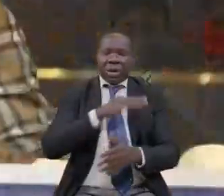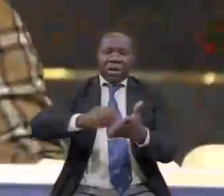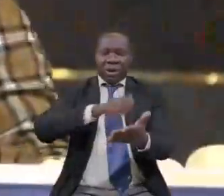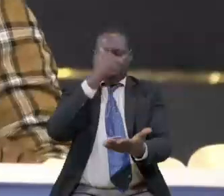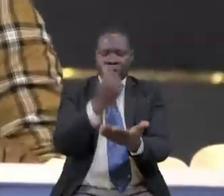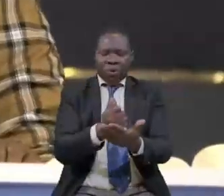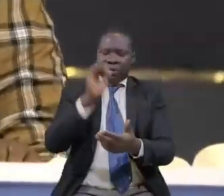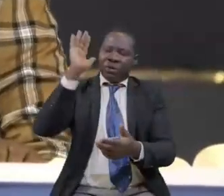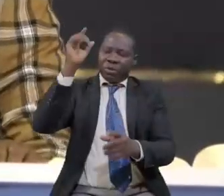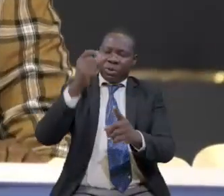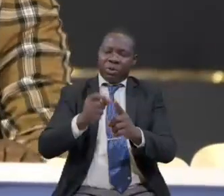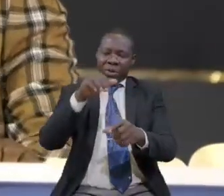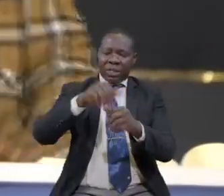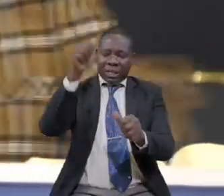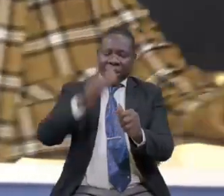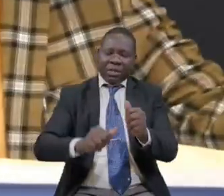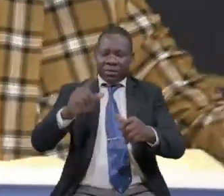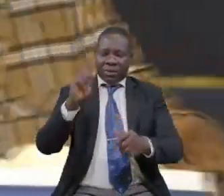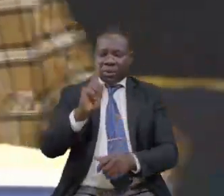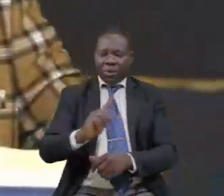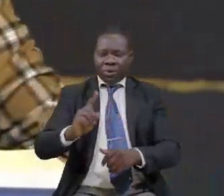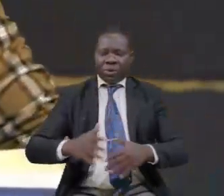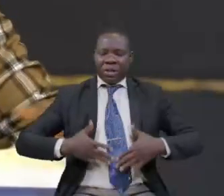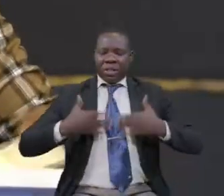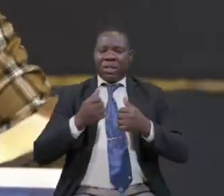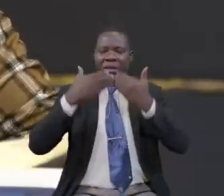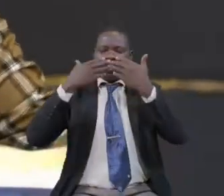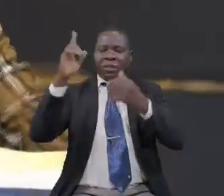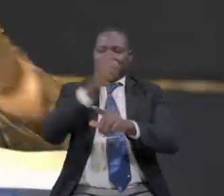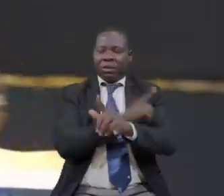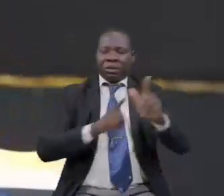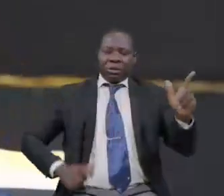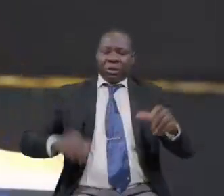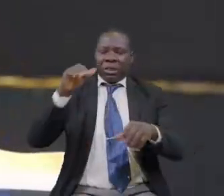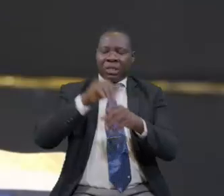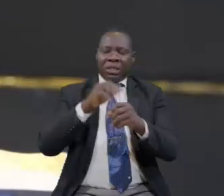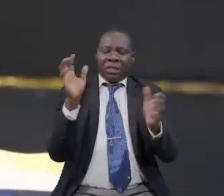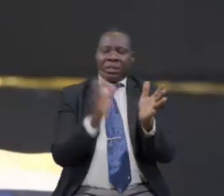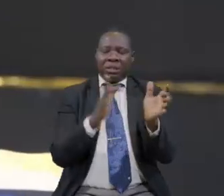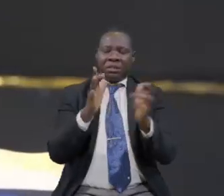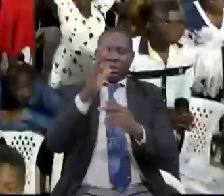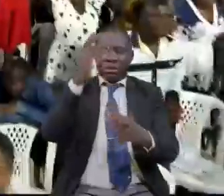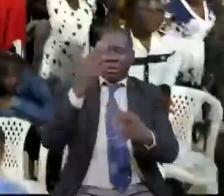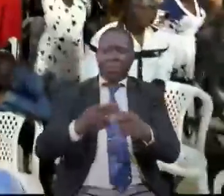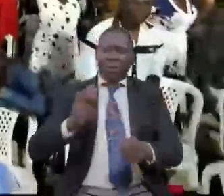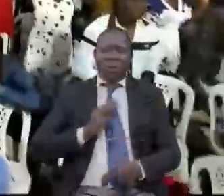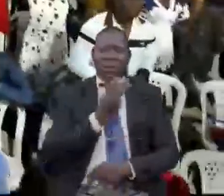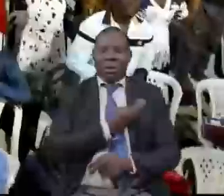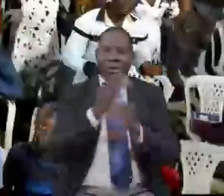everyone's life. Thank you, Lord. In Jesus' name we pray.